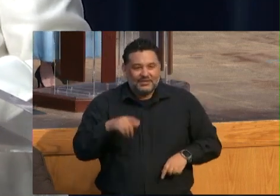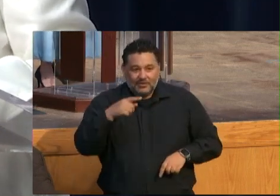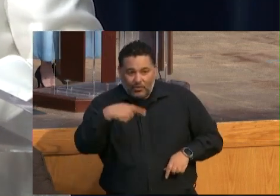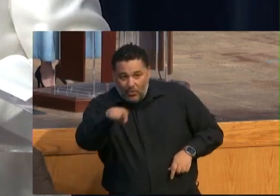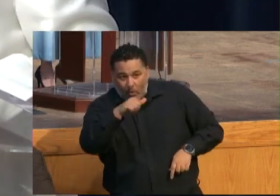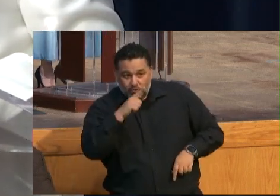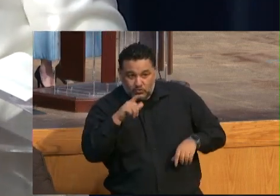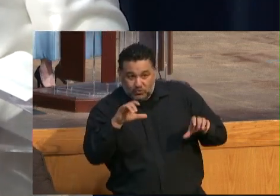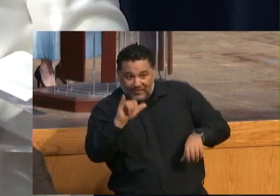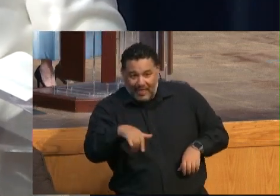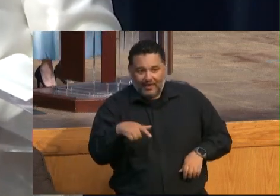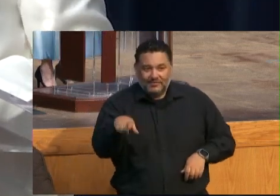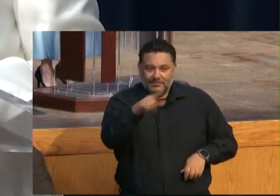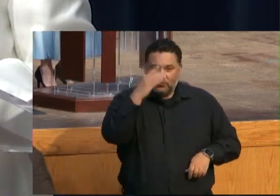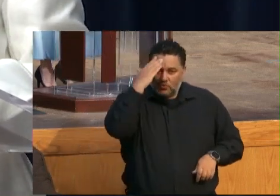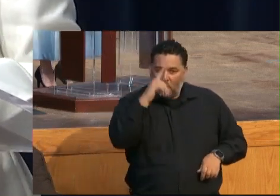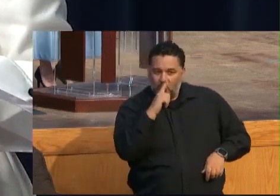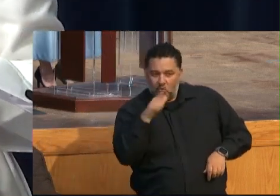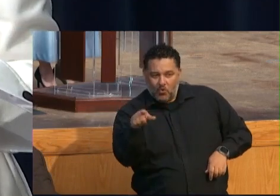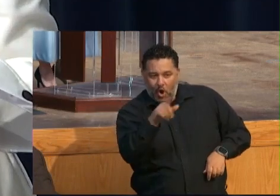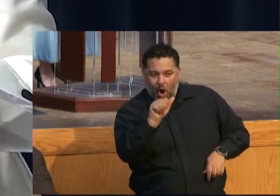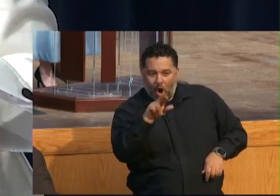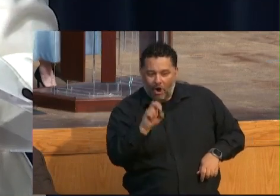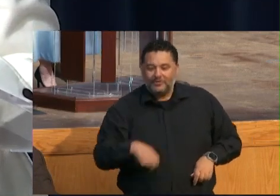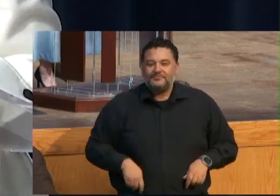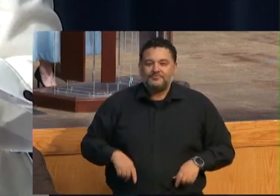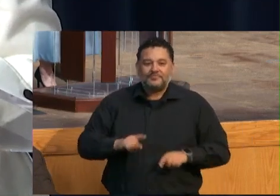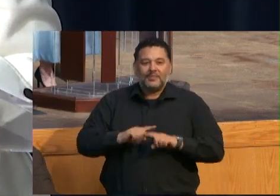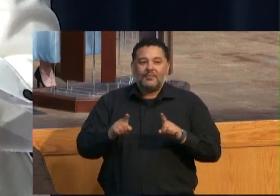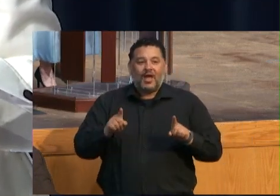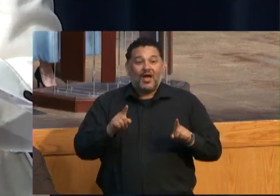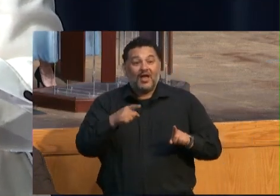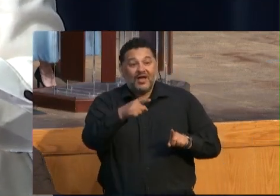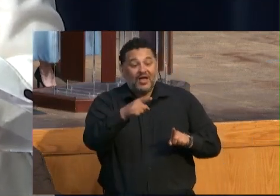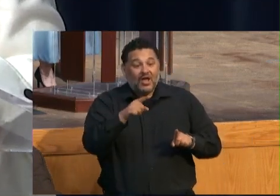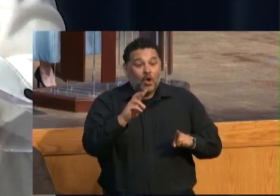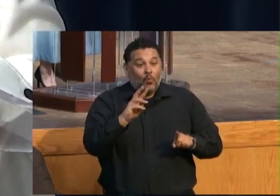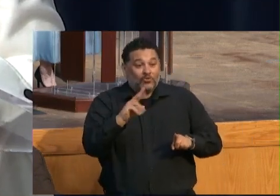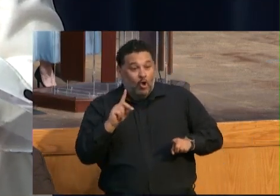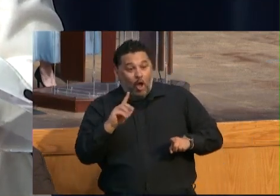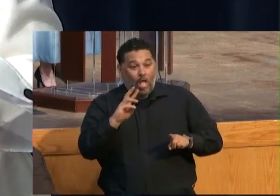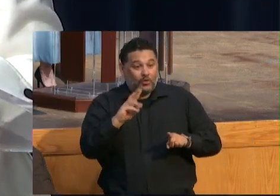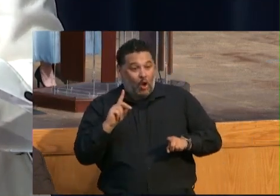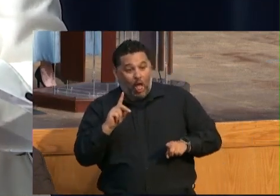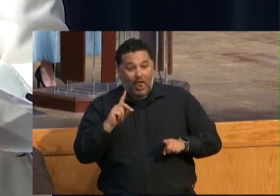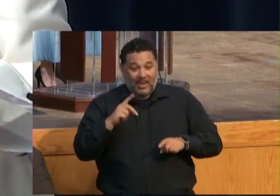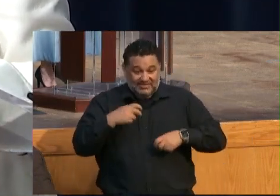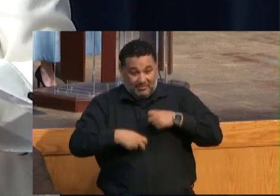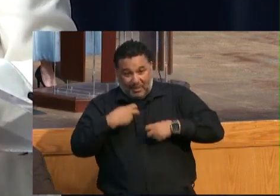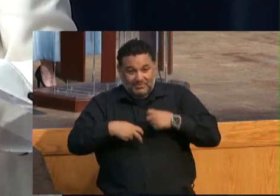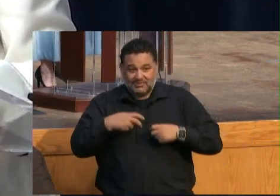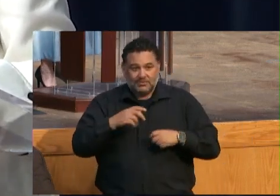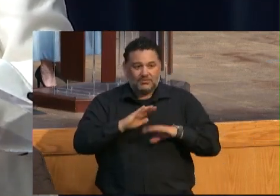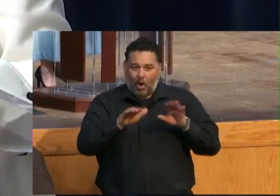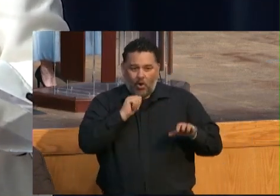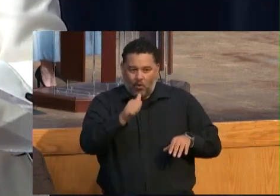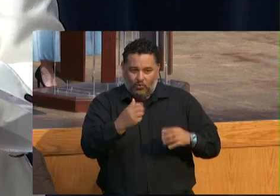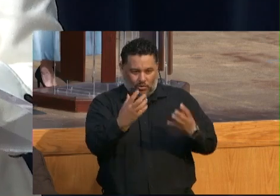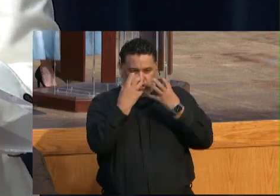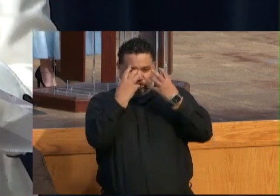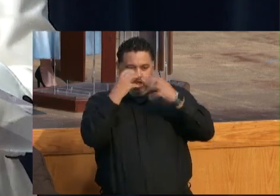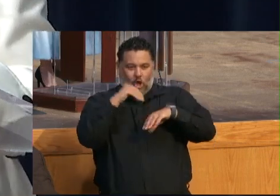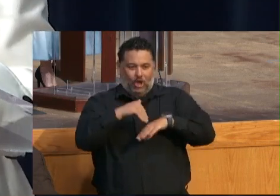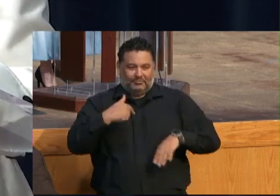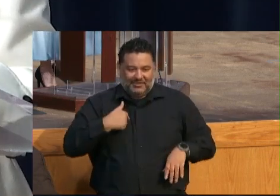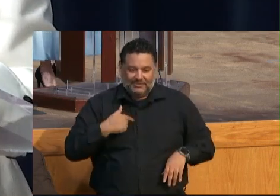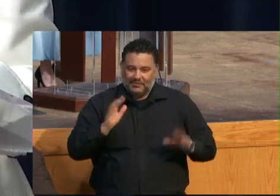are. But please do not take your withdrawal symptoms out on me. Take them out on